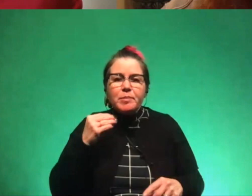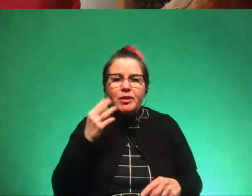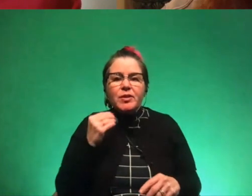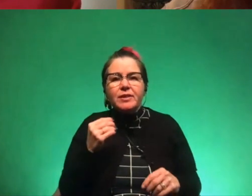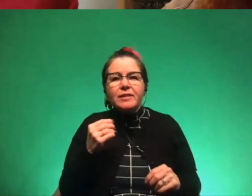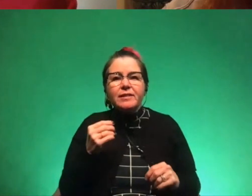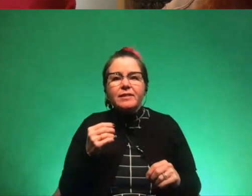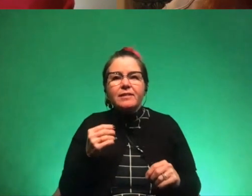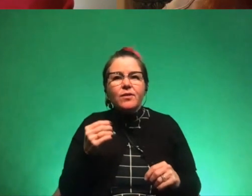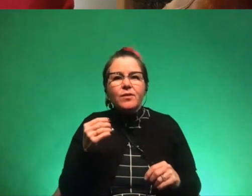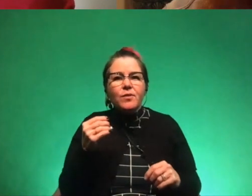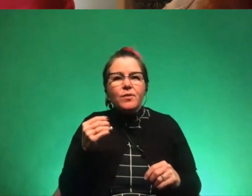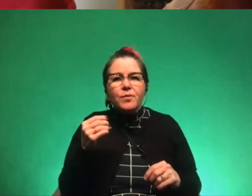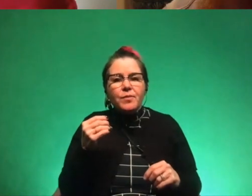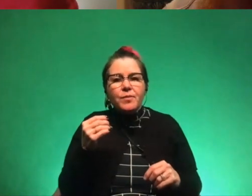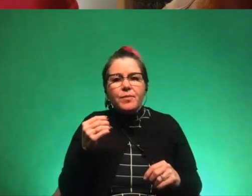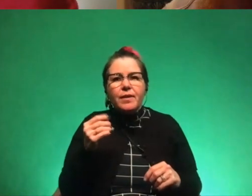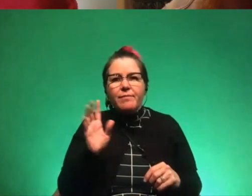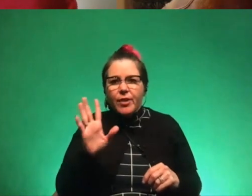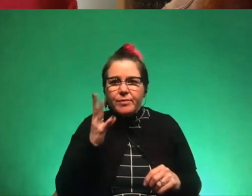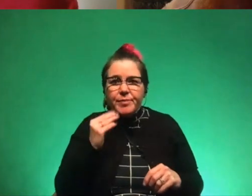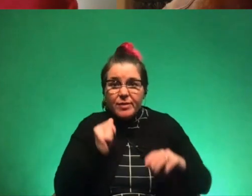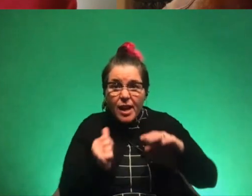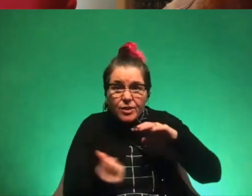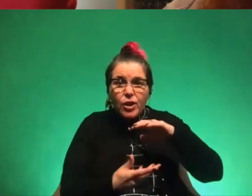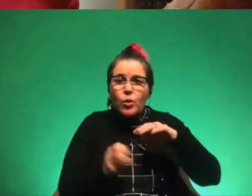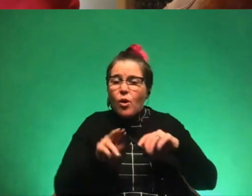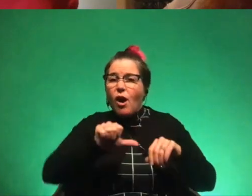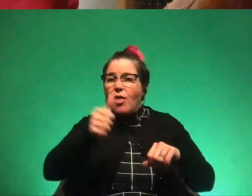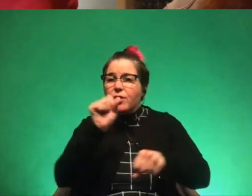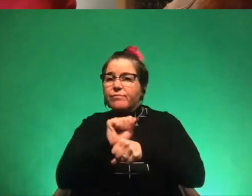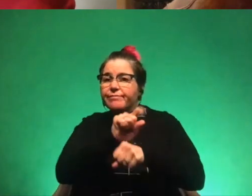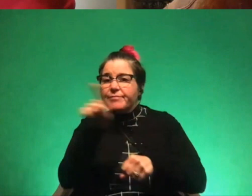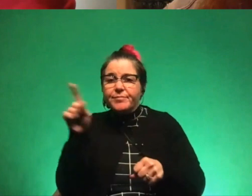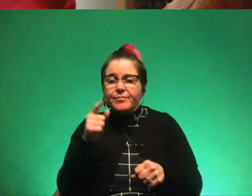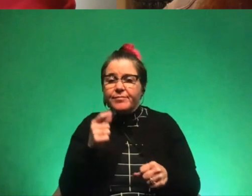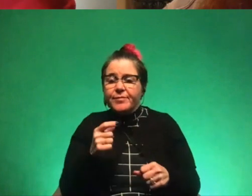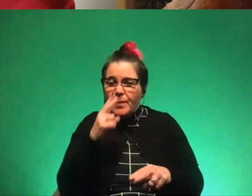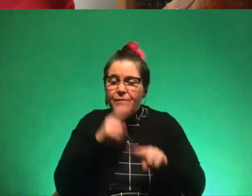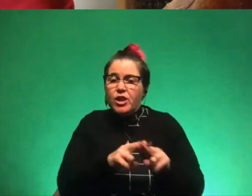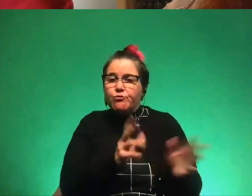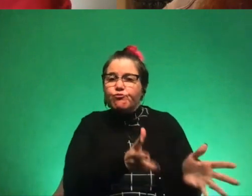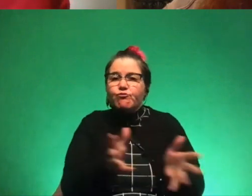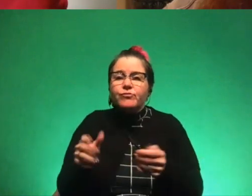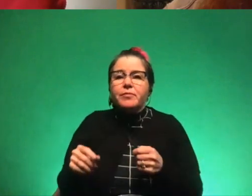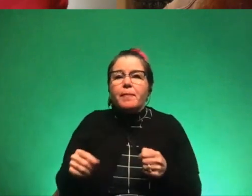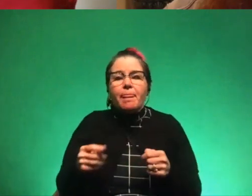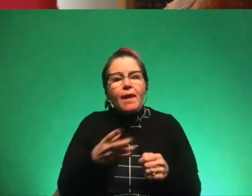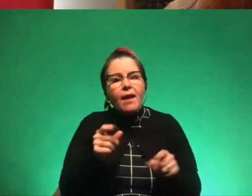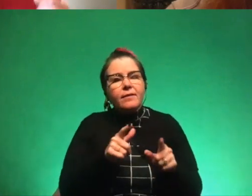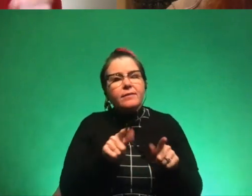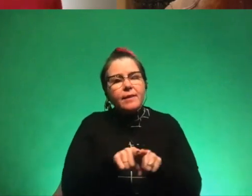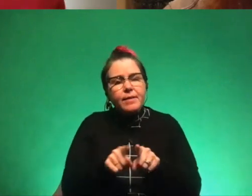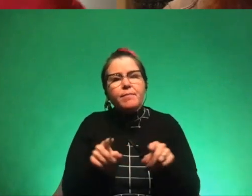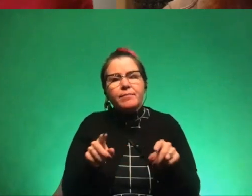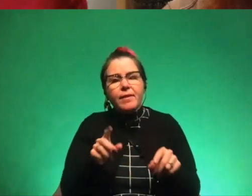or elsewhere they've worked, and so it's always someone really interesting to talk to. But also, you know, it's, I think it's important to have your own time and you can